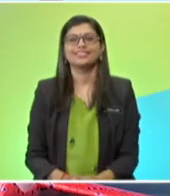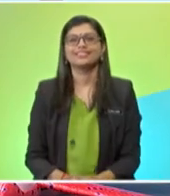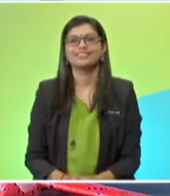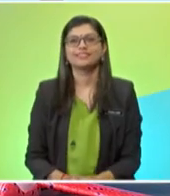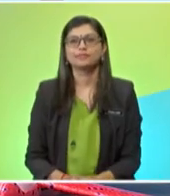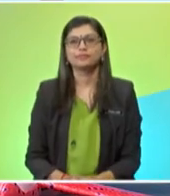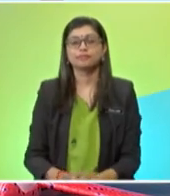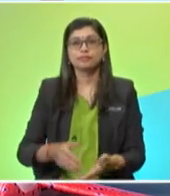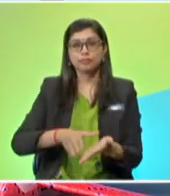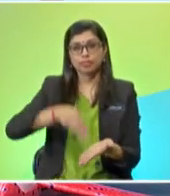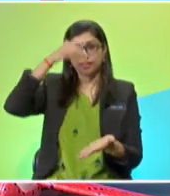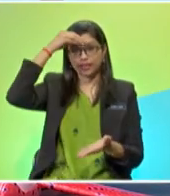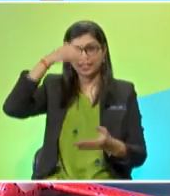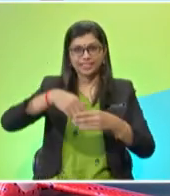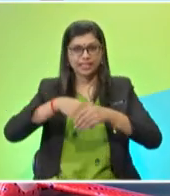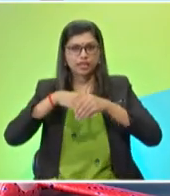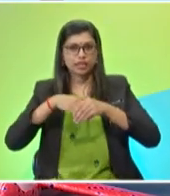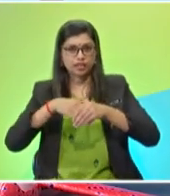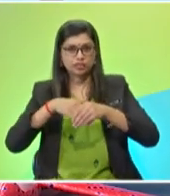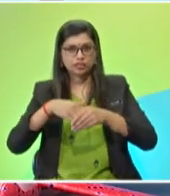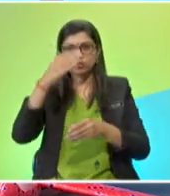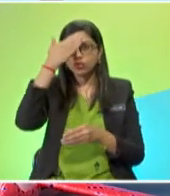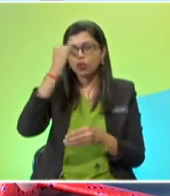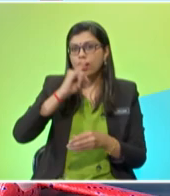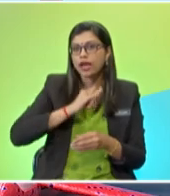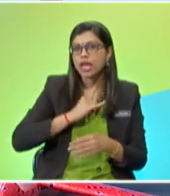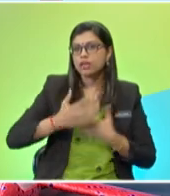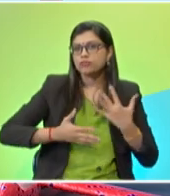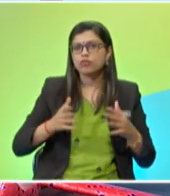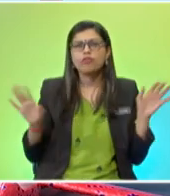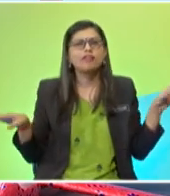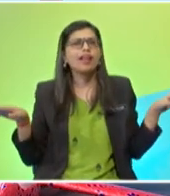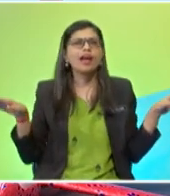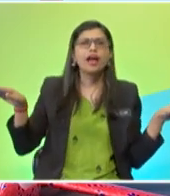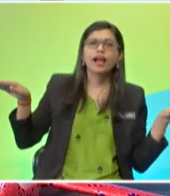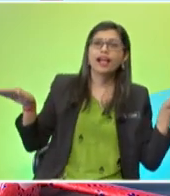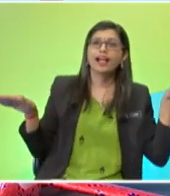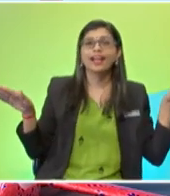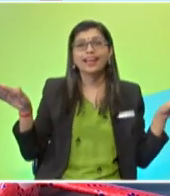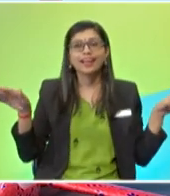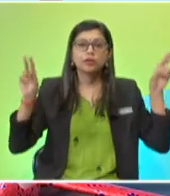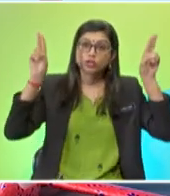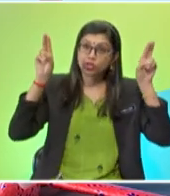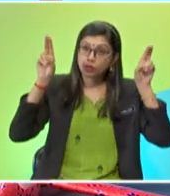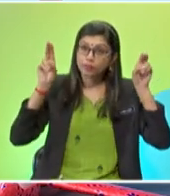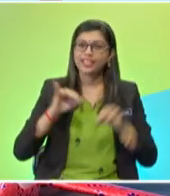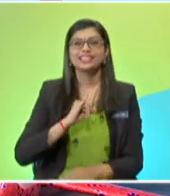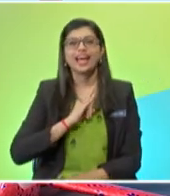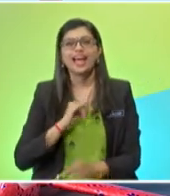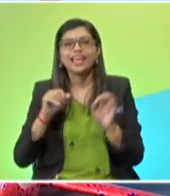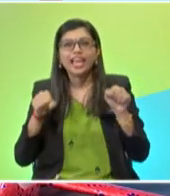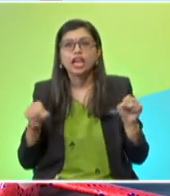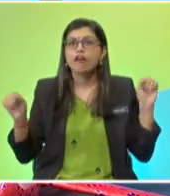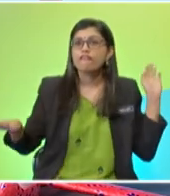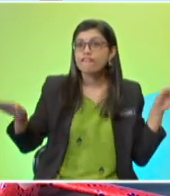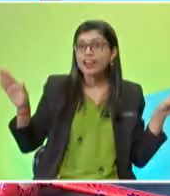we are learning English. And why was I singing that song? Because the topic that we are learning today is I can fly. And of course, with me